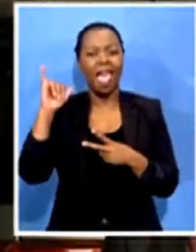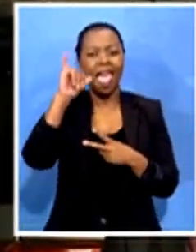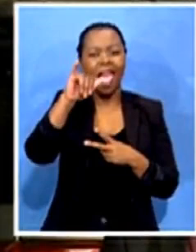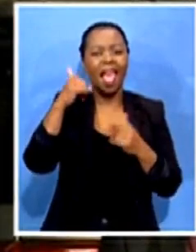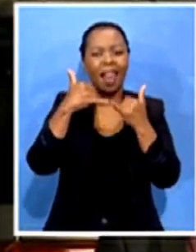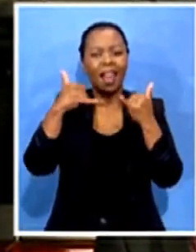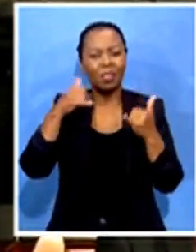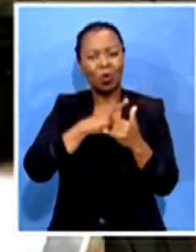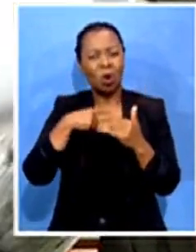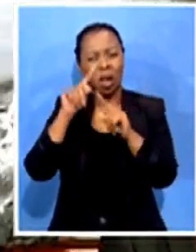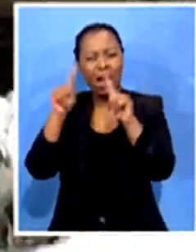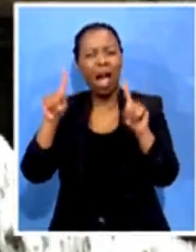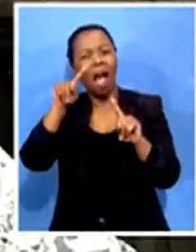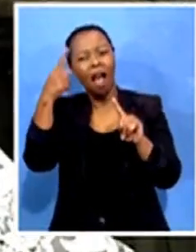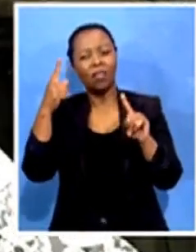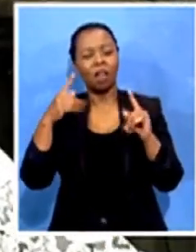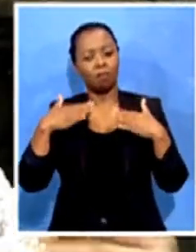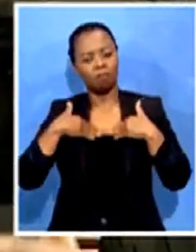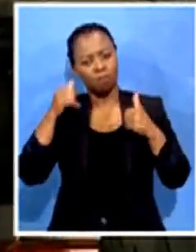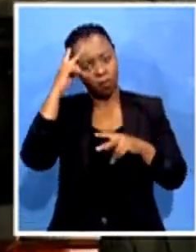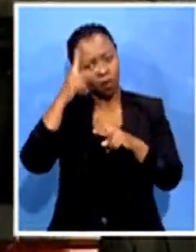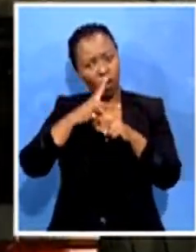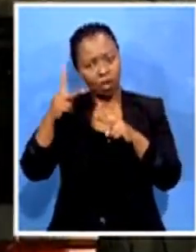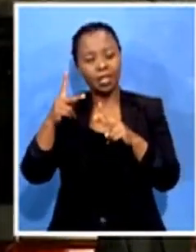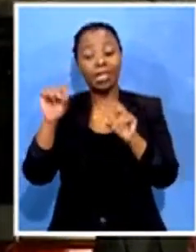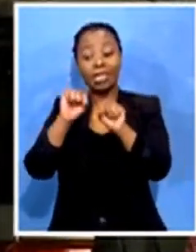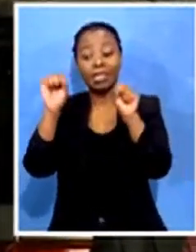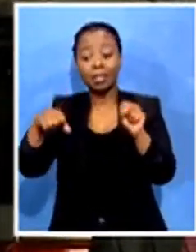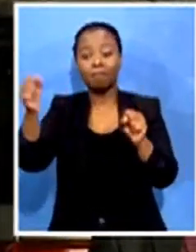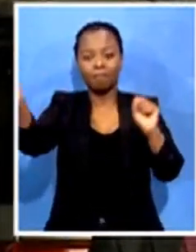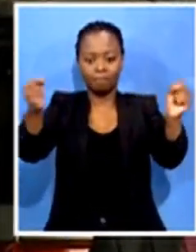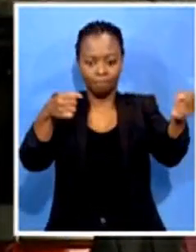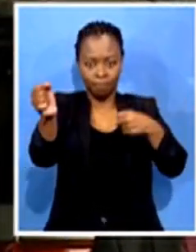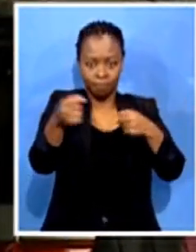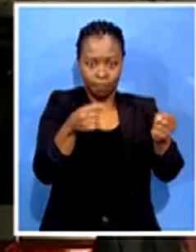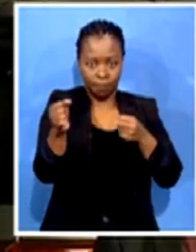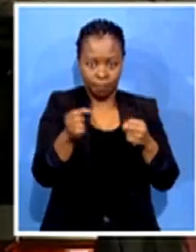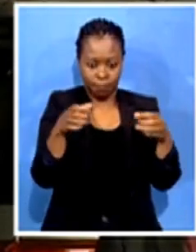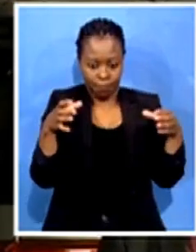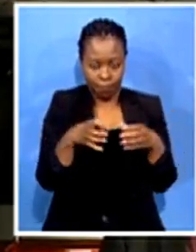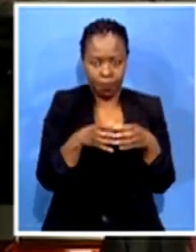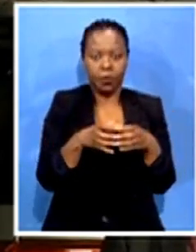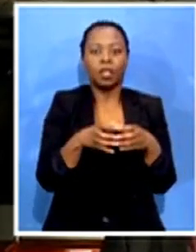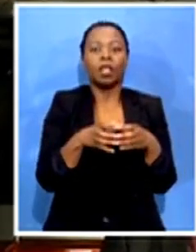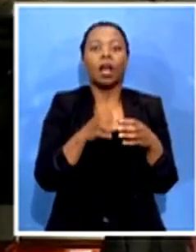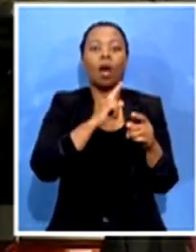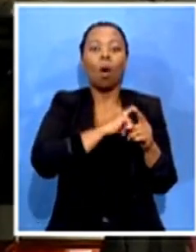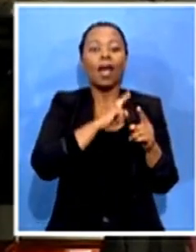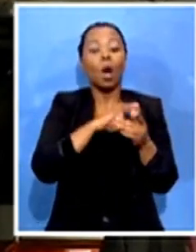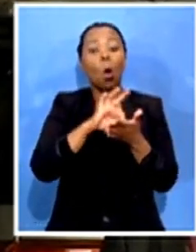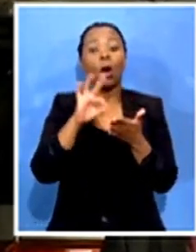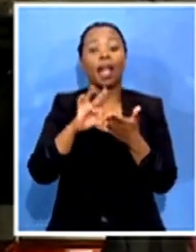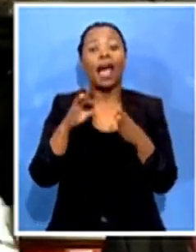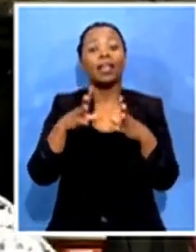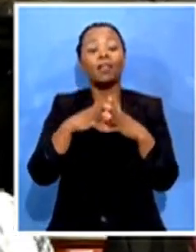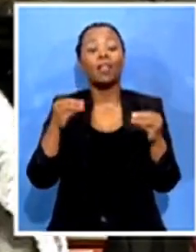brought into the system for the first wave, whose contract may be ending at the end of March. As a province, we are